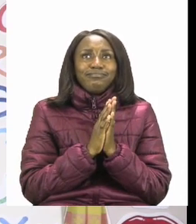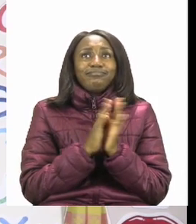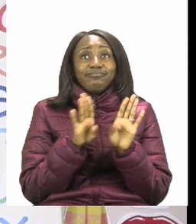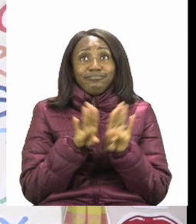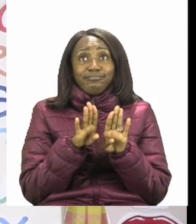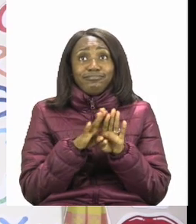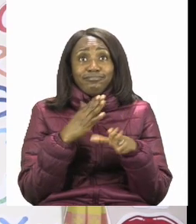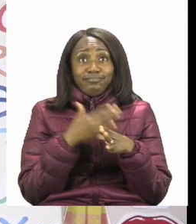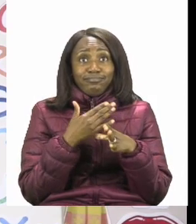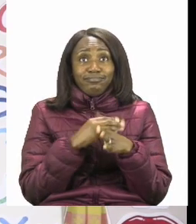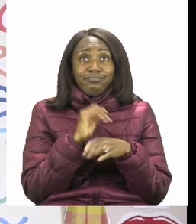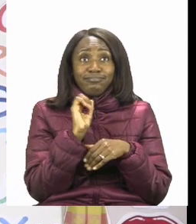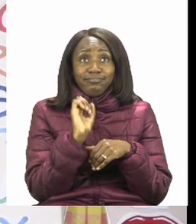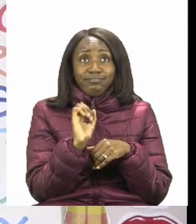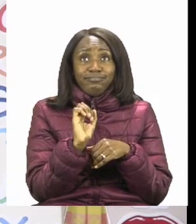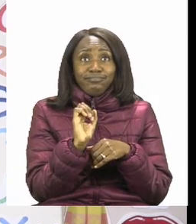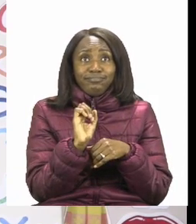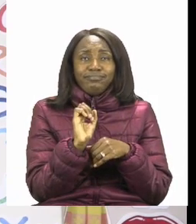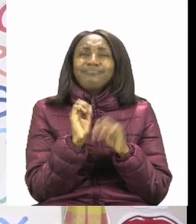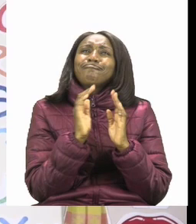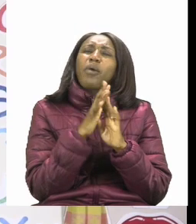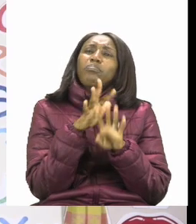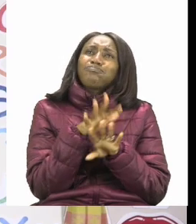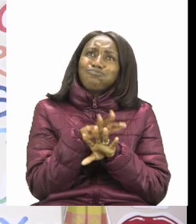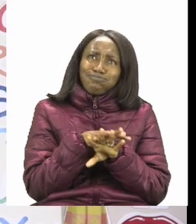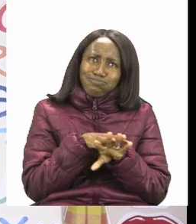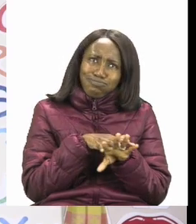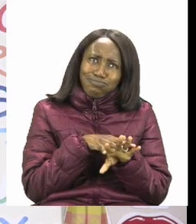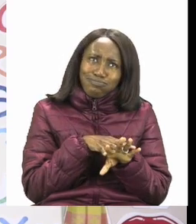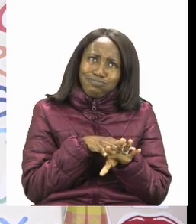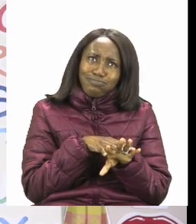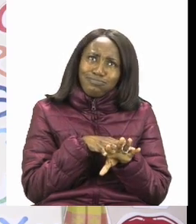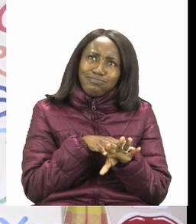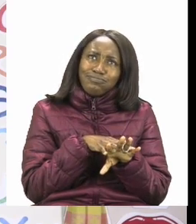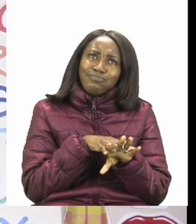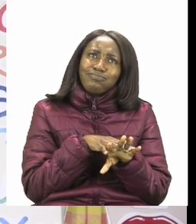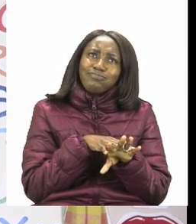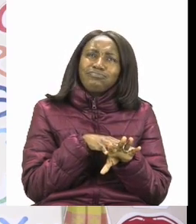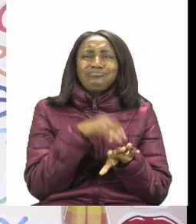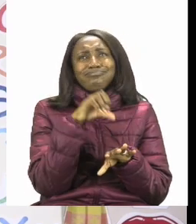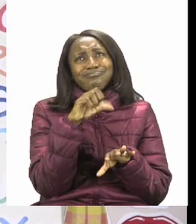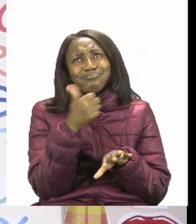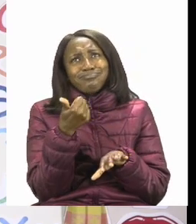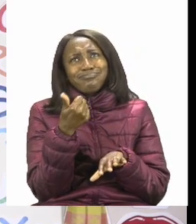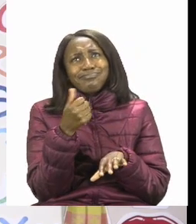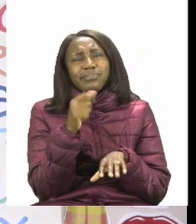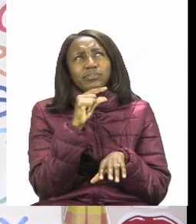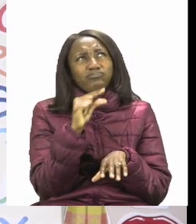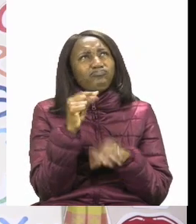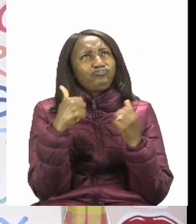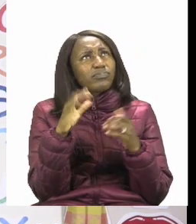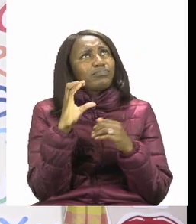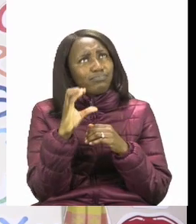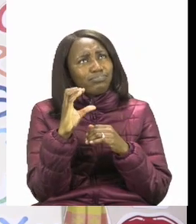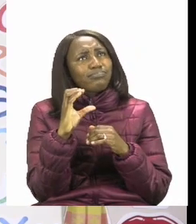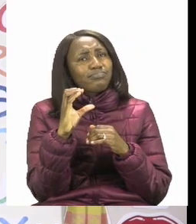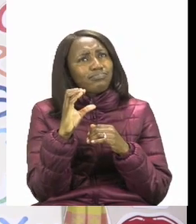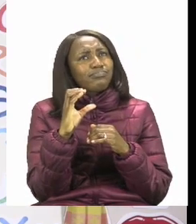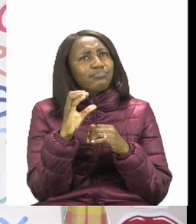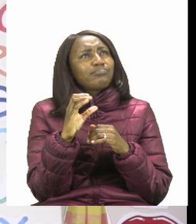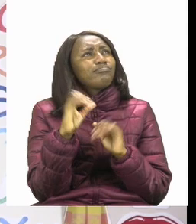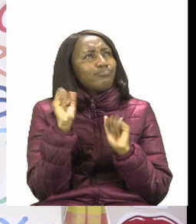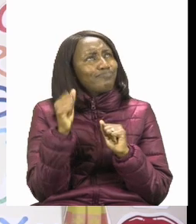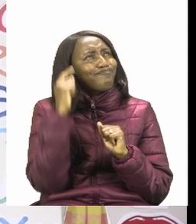exercise here and take your time. What other words that you know that start with K? I'm sure you